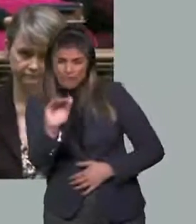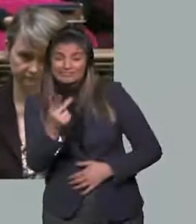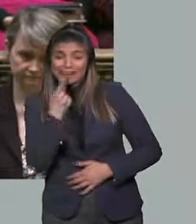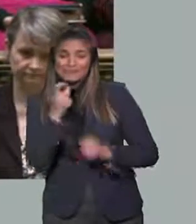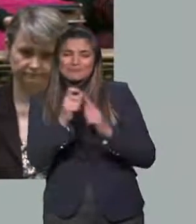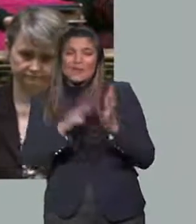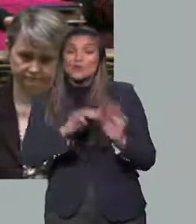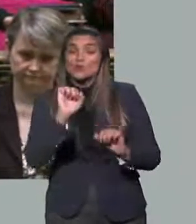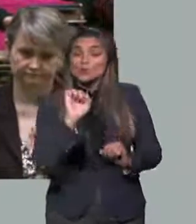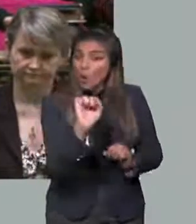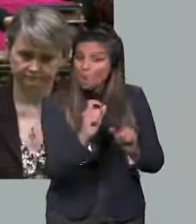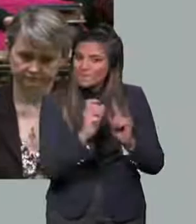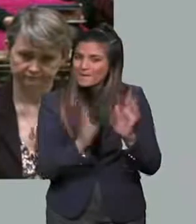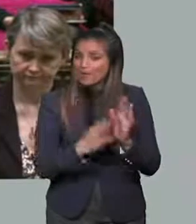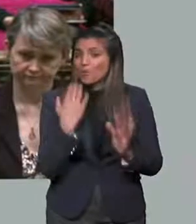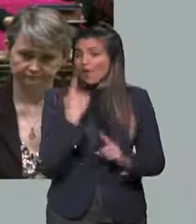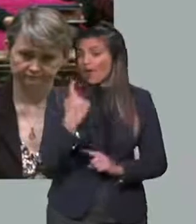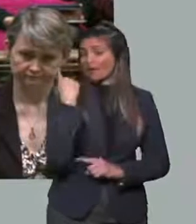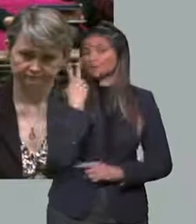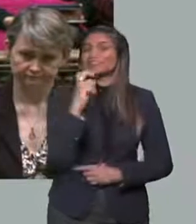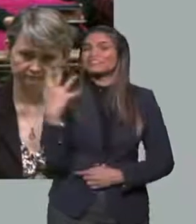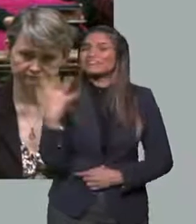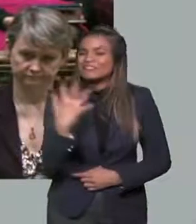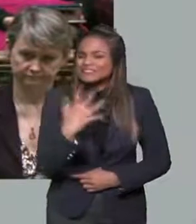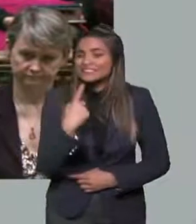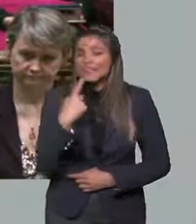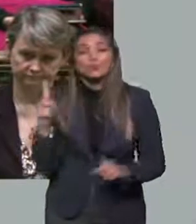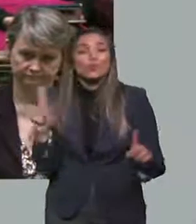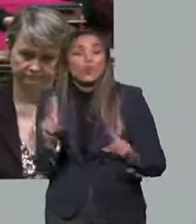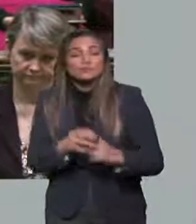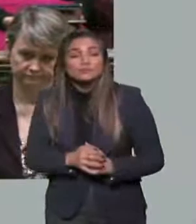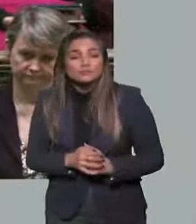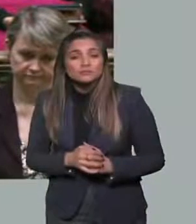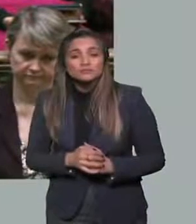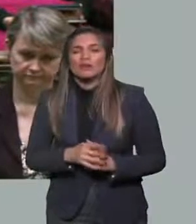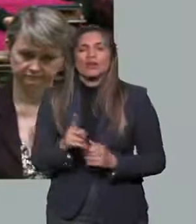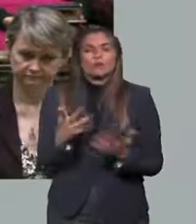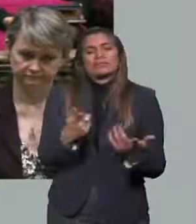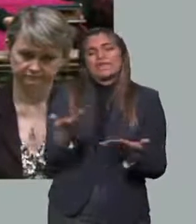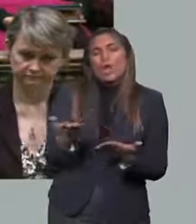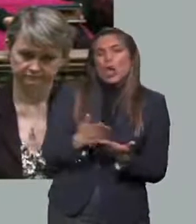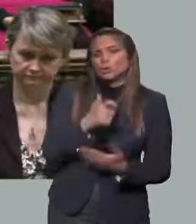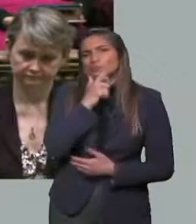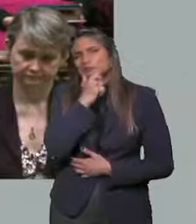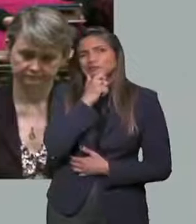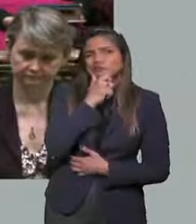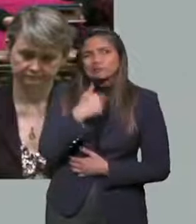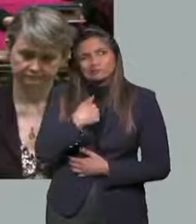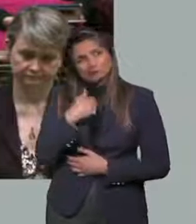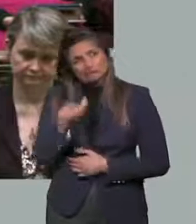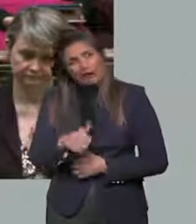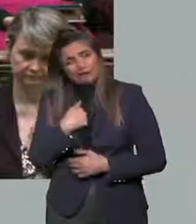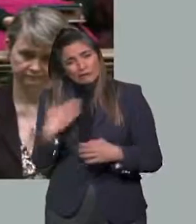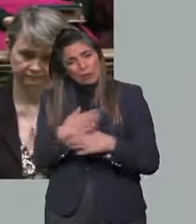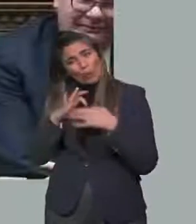Prime Minister in 2015 that said he wasn't sure if it was morally irresponsible to work